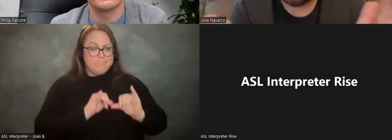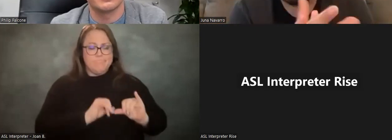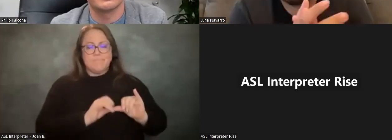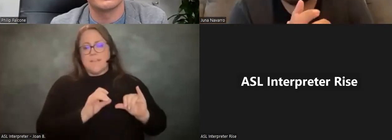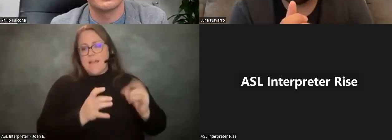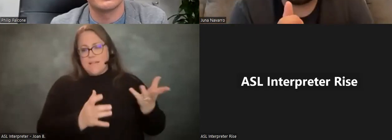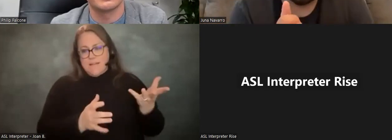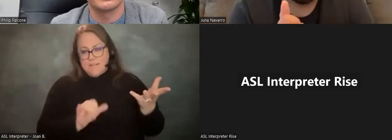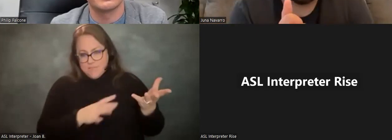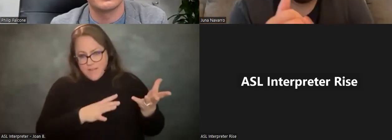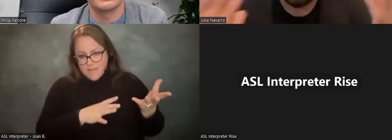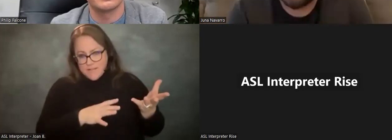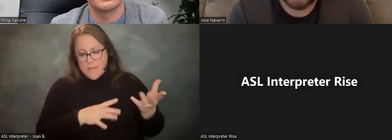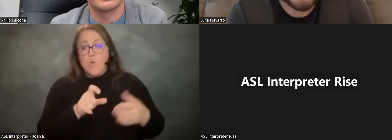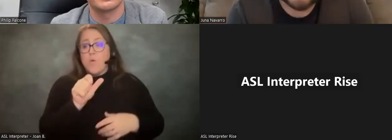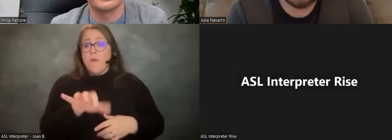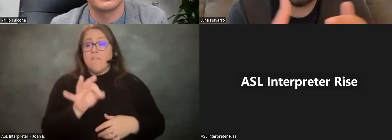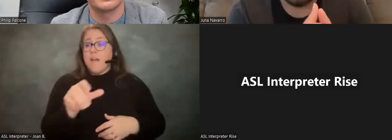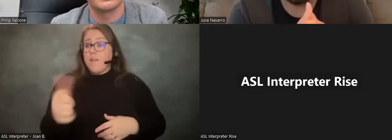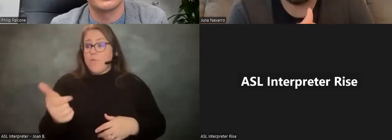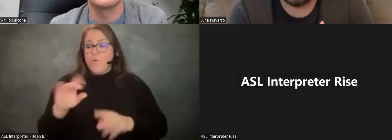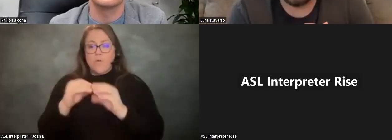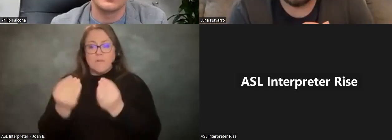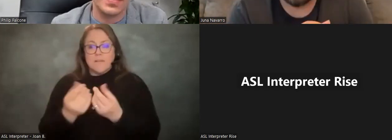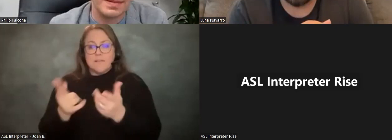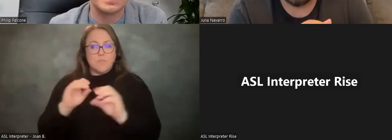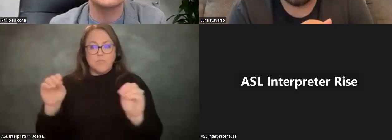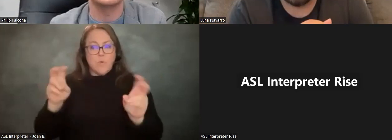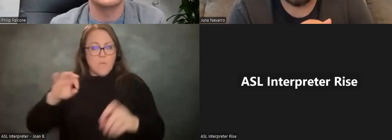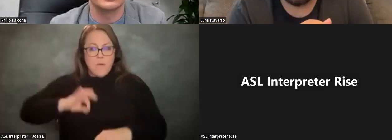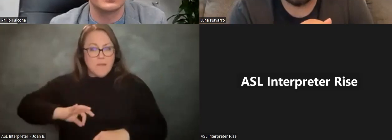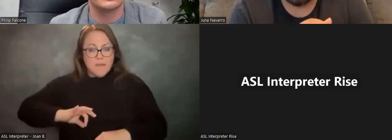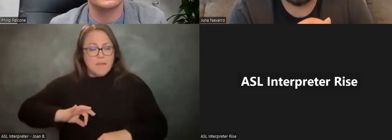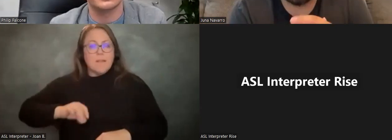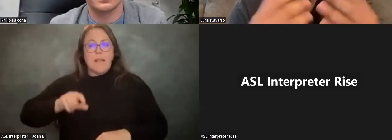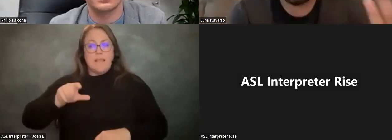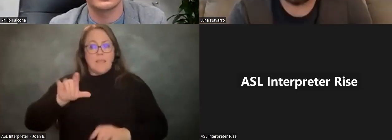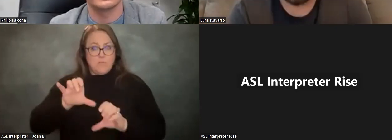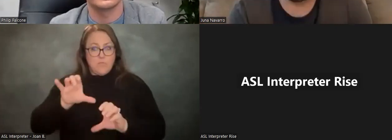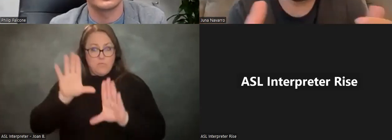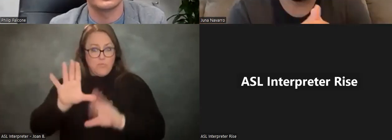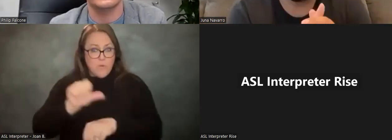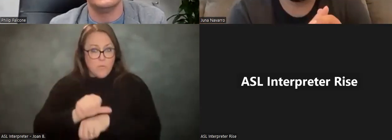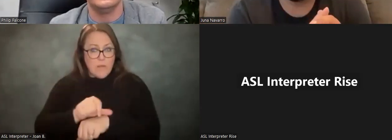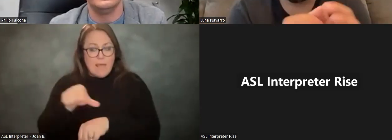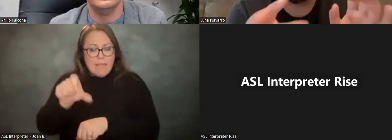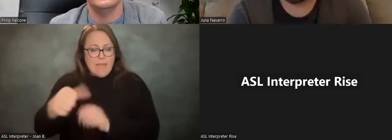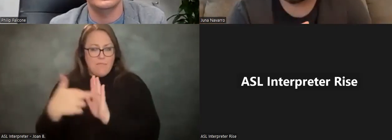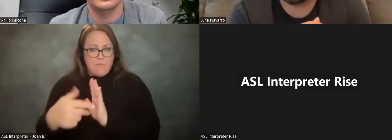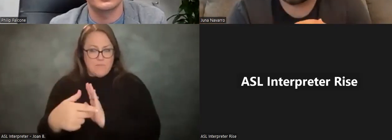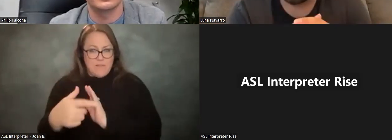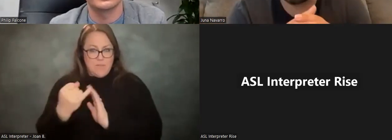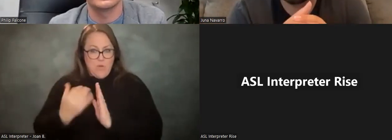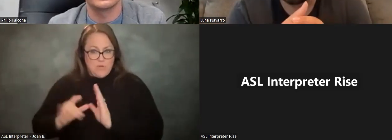That's fine. You can find a nonprofit organization that is already doing great work in the community, and then they can represent you too. So I think if